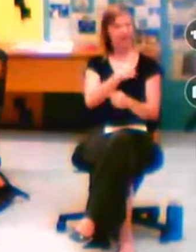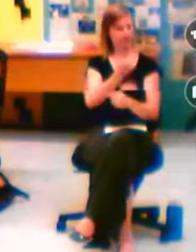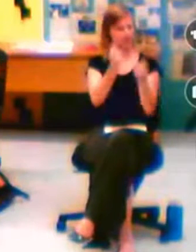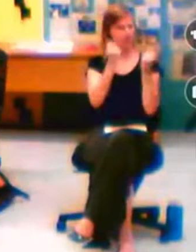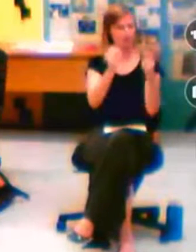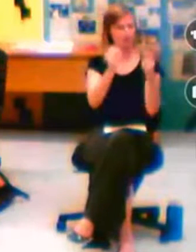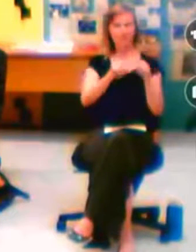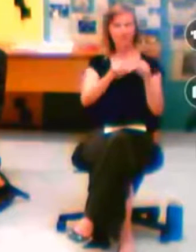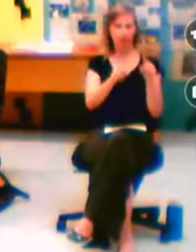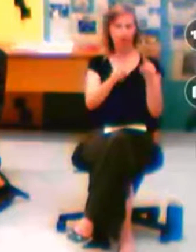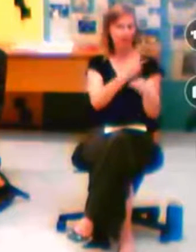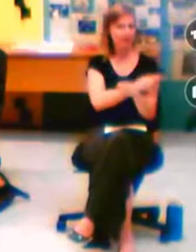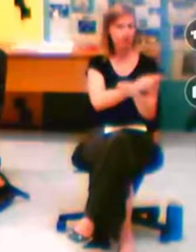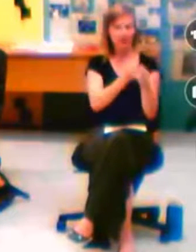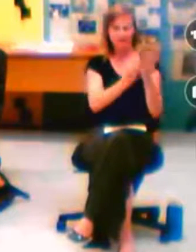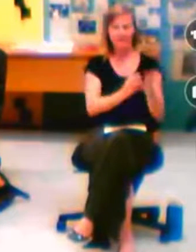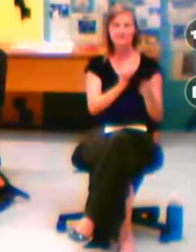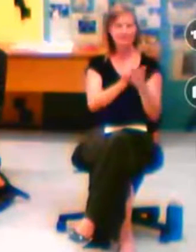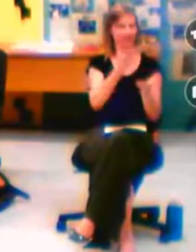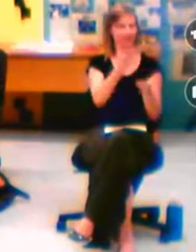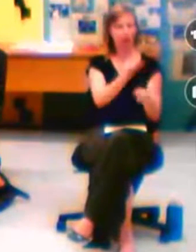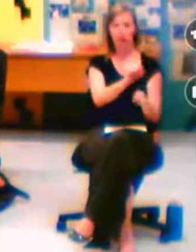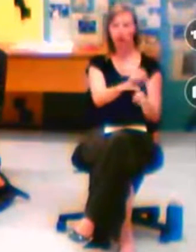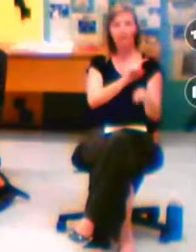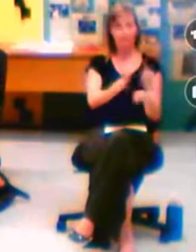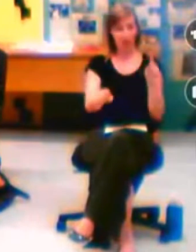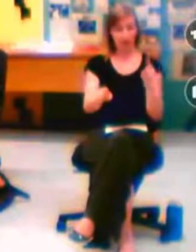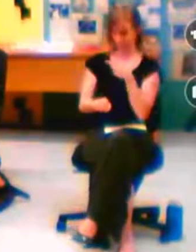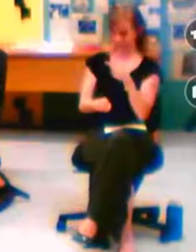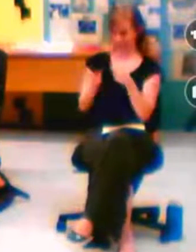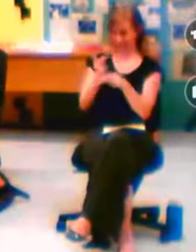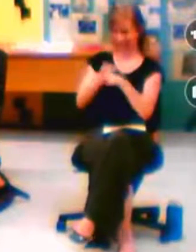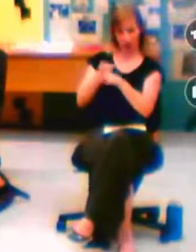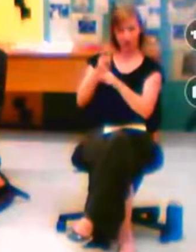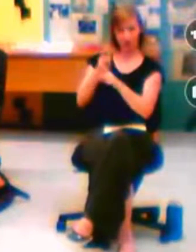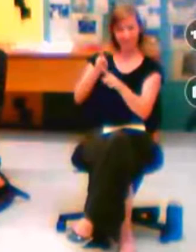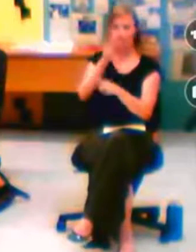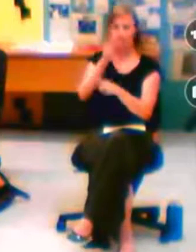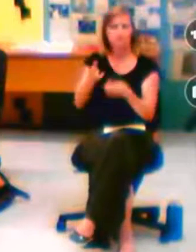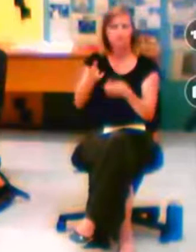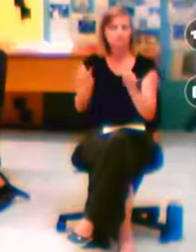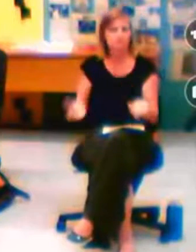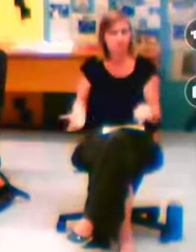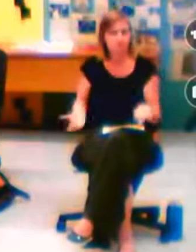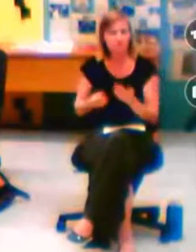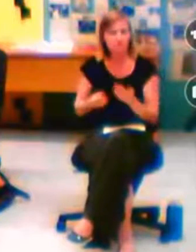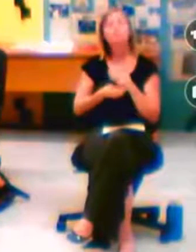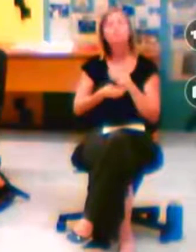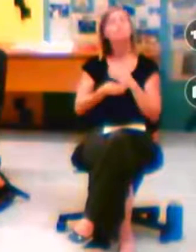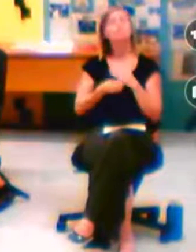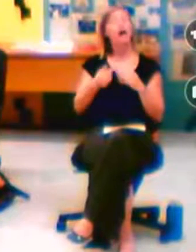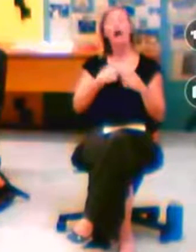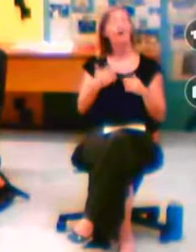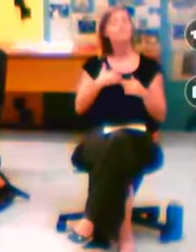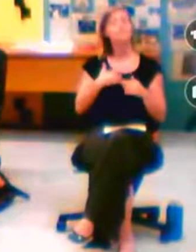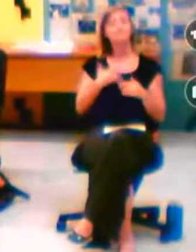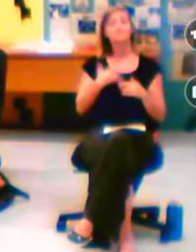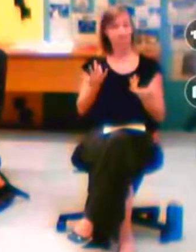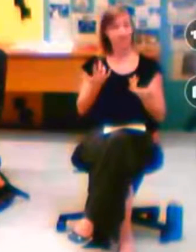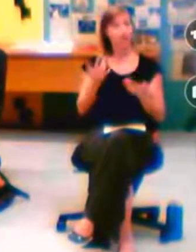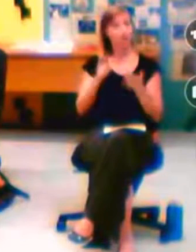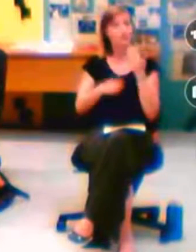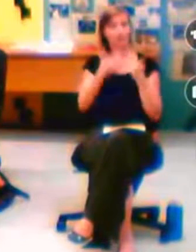that, then you've got a problem. Because the VA has lots and lots of patient advocates running around, doesn't do anything to change the actual VA